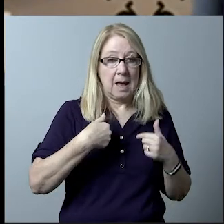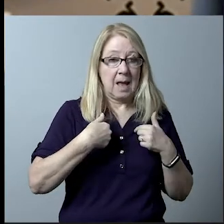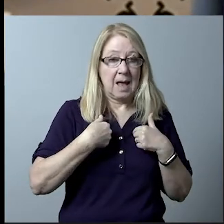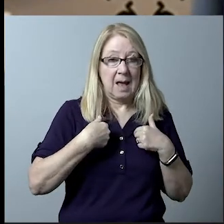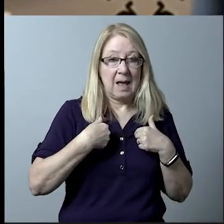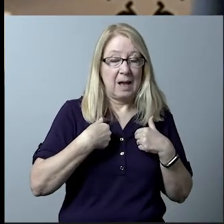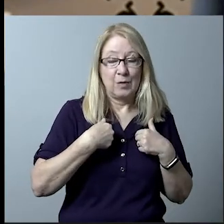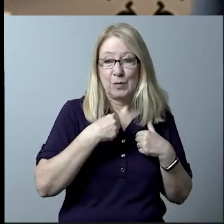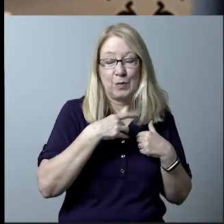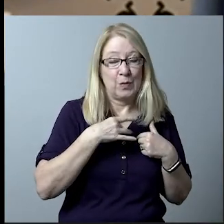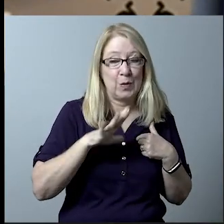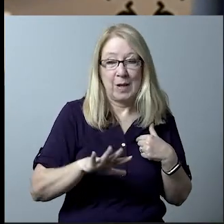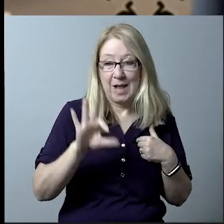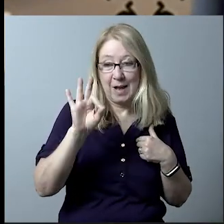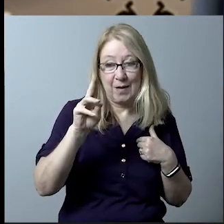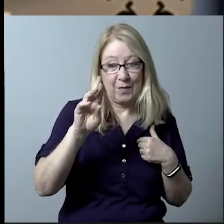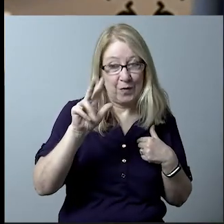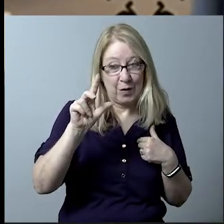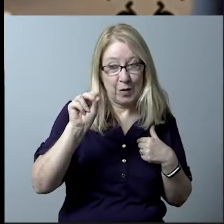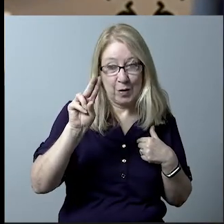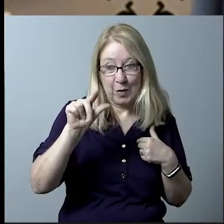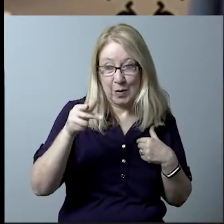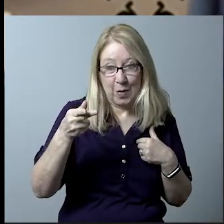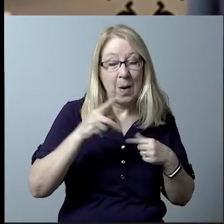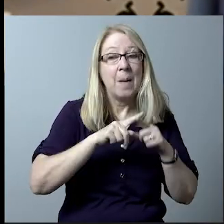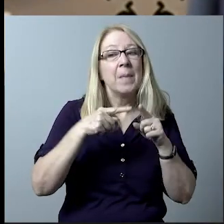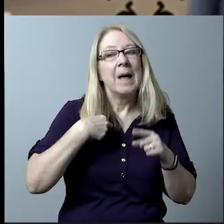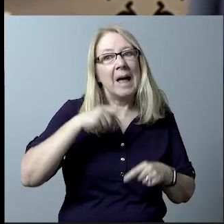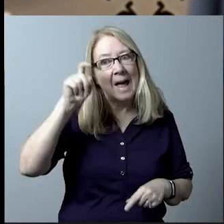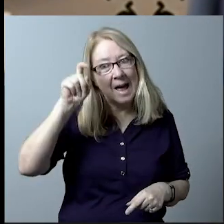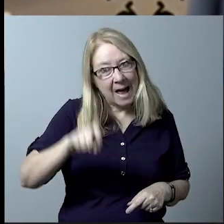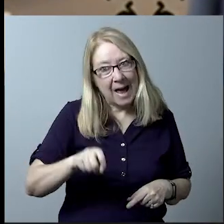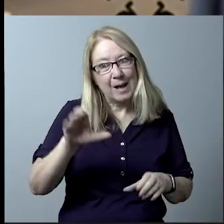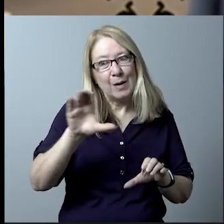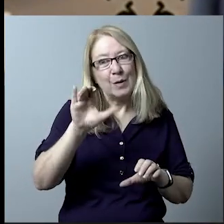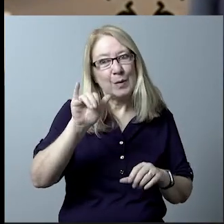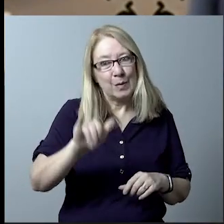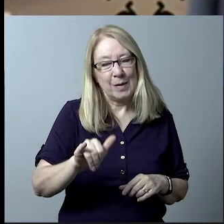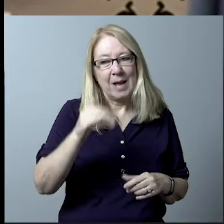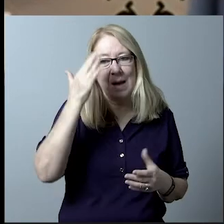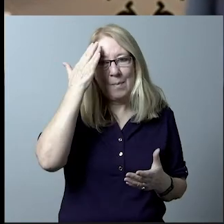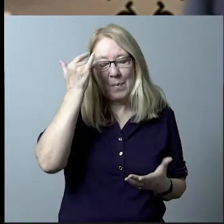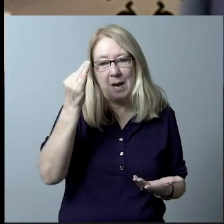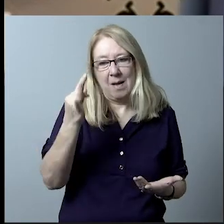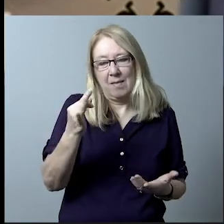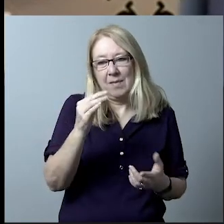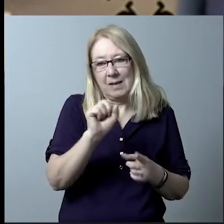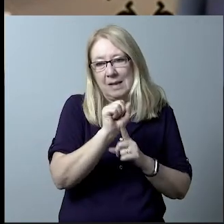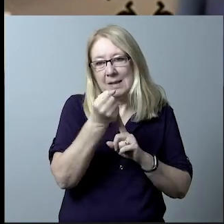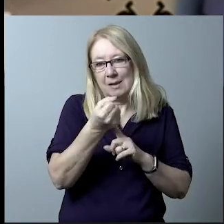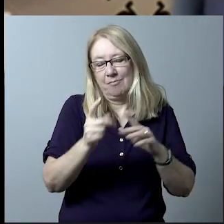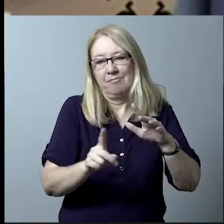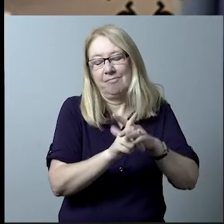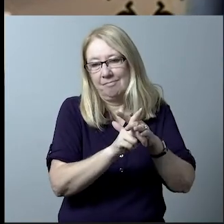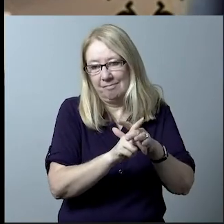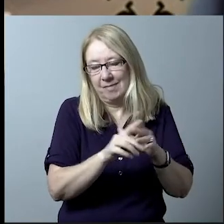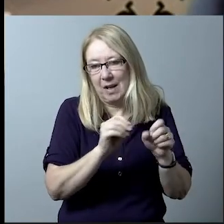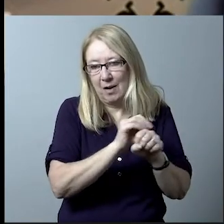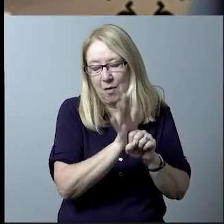me start off saying I'm not a fan of furloughs, but we had to do this because of the circumstances that came